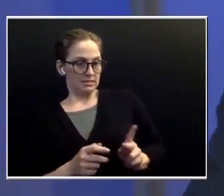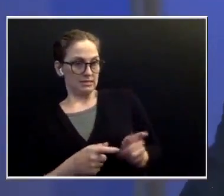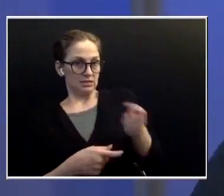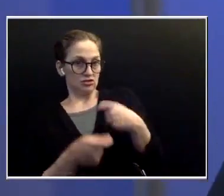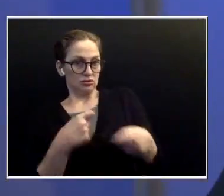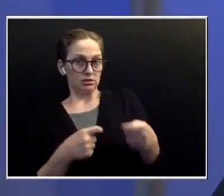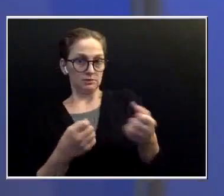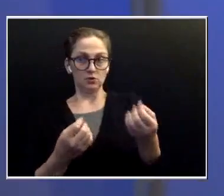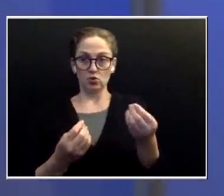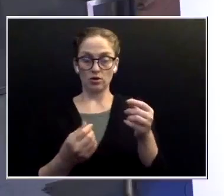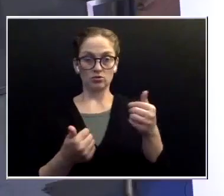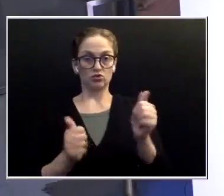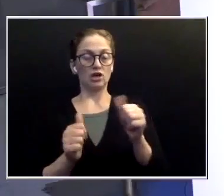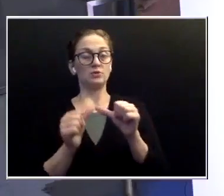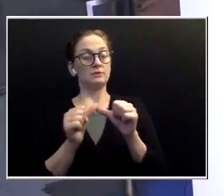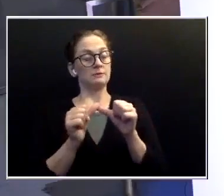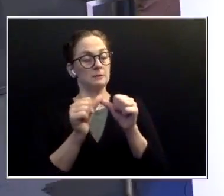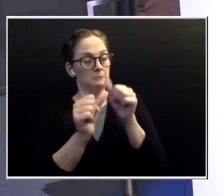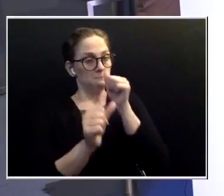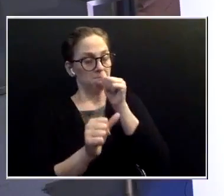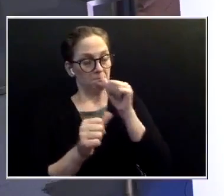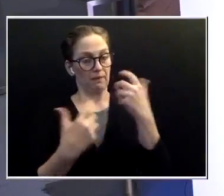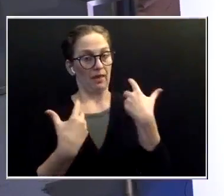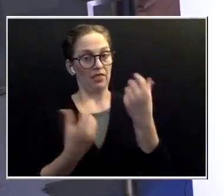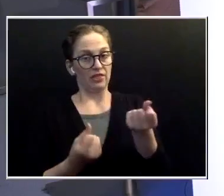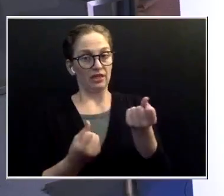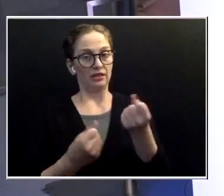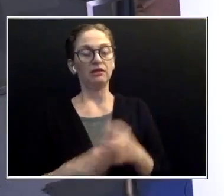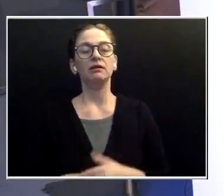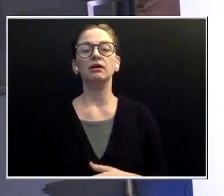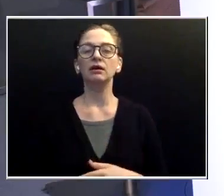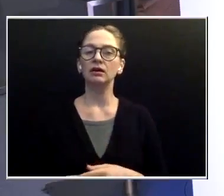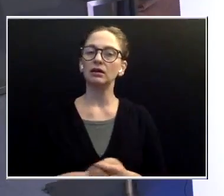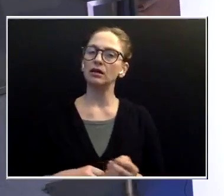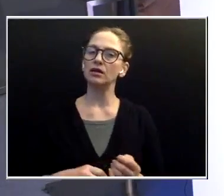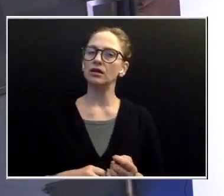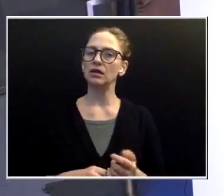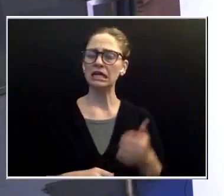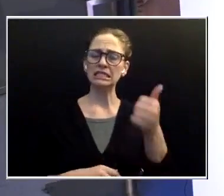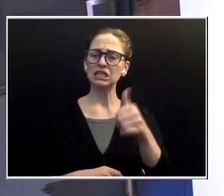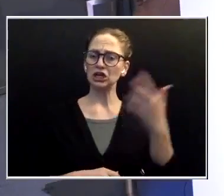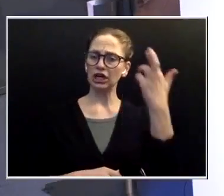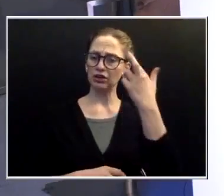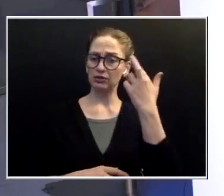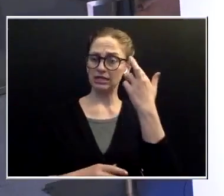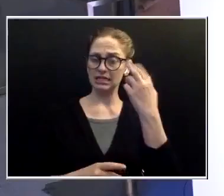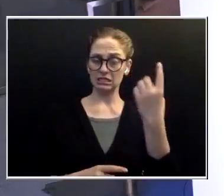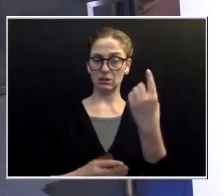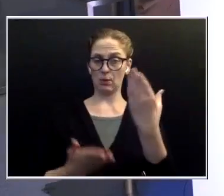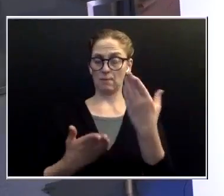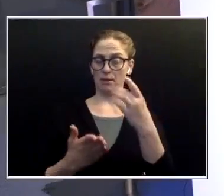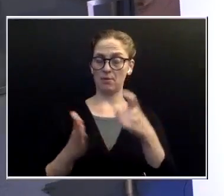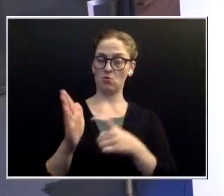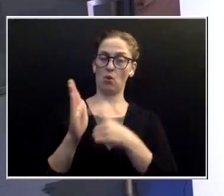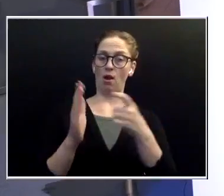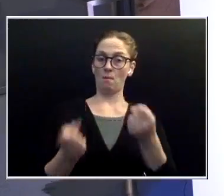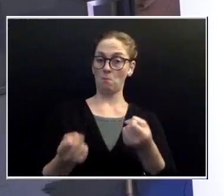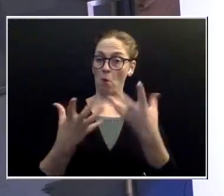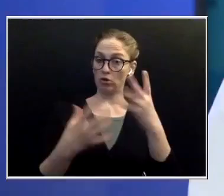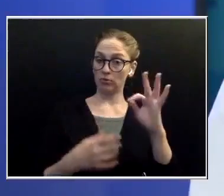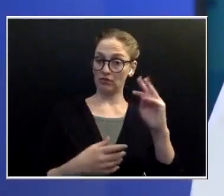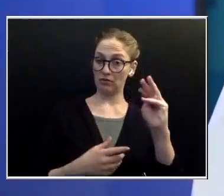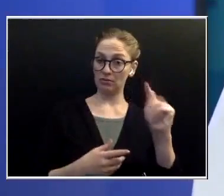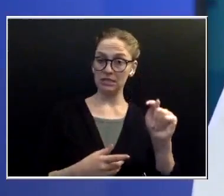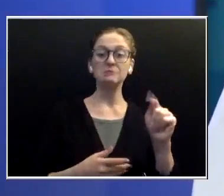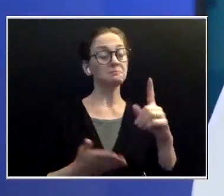that point. So are you one and done, or is there a reason why somebody might need another one? So yeah, some patients actually can require multiple fecal transplants, especially